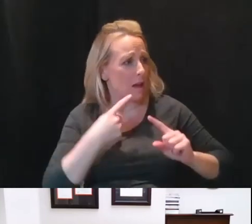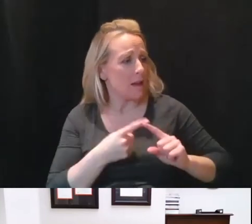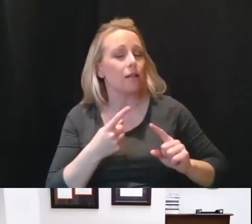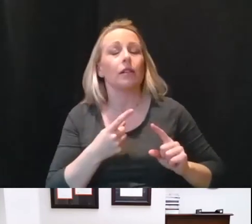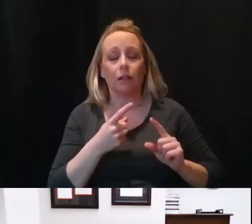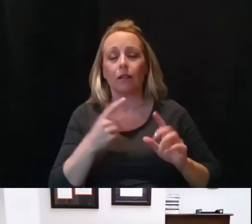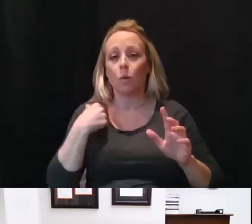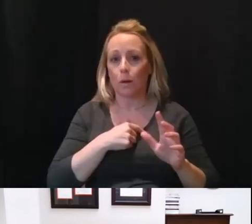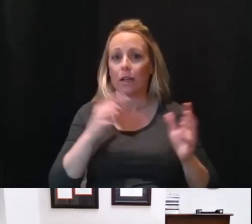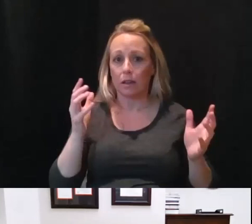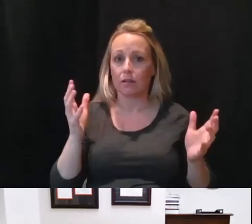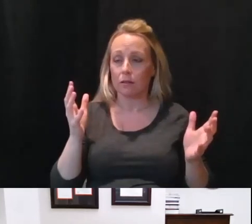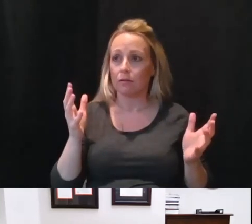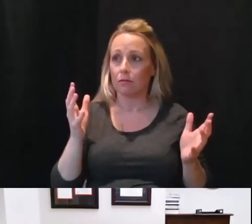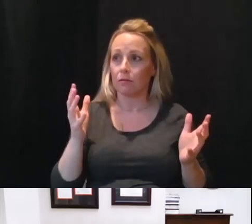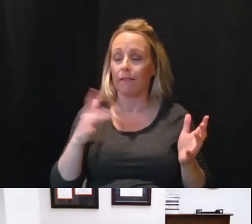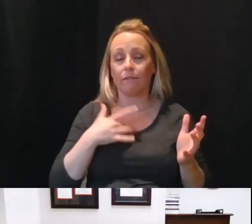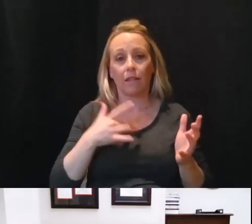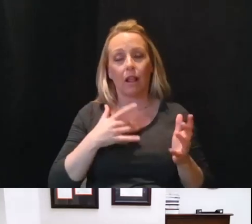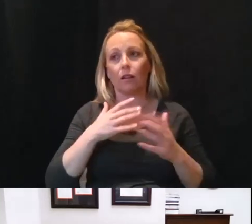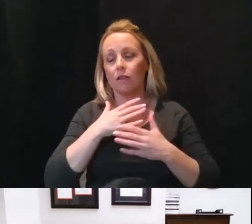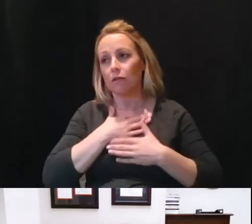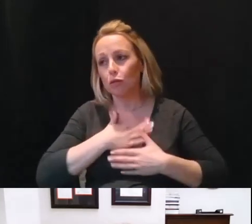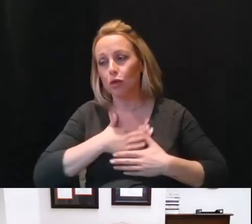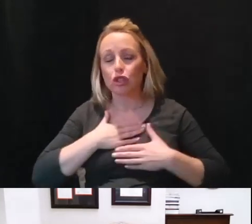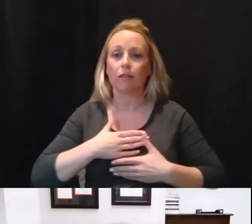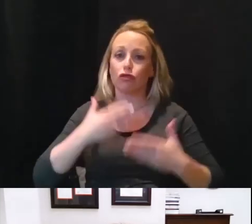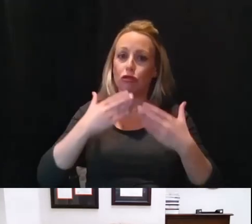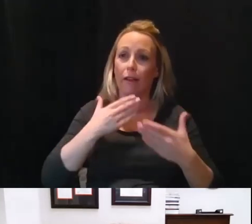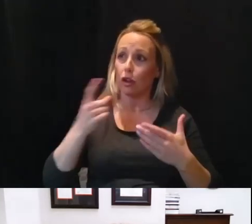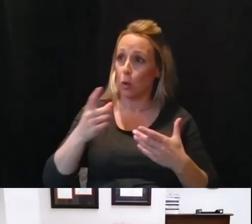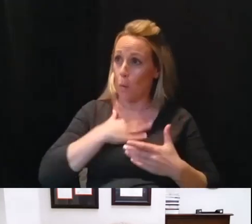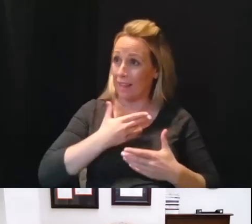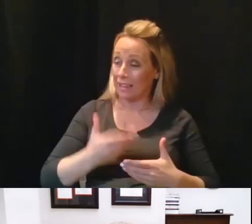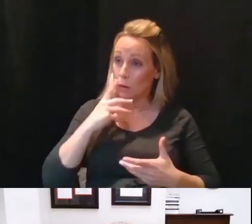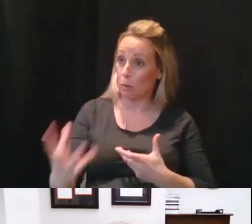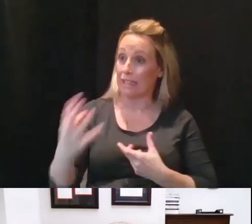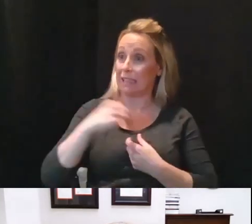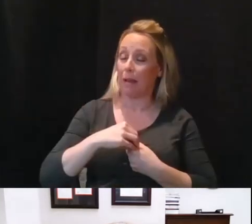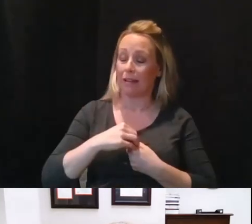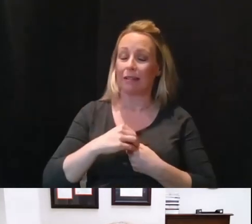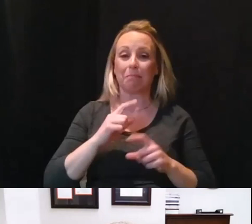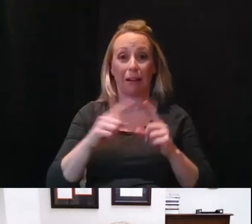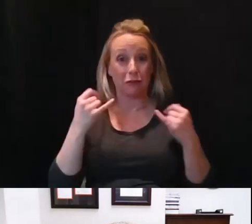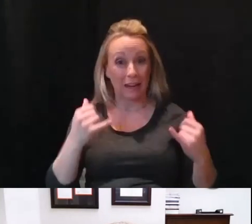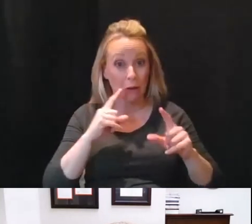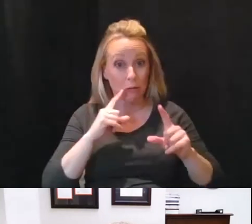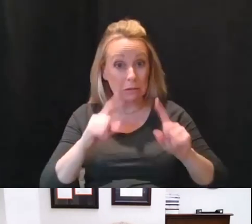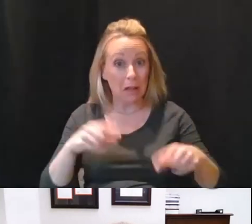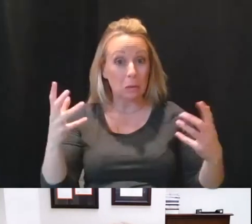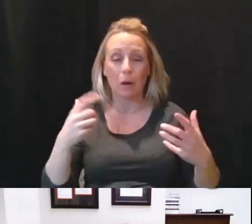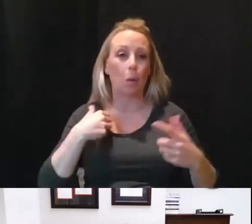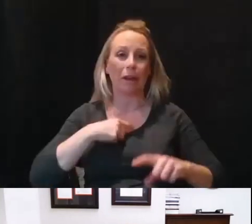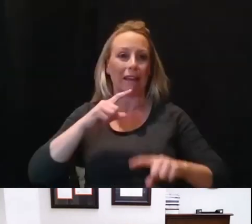encouraged by their willingness to participate, our response almost always is that we cannot provide an